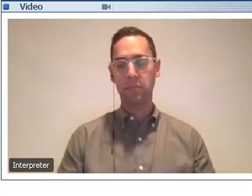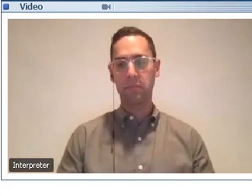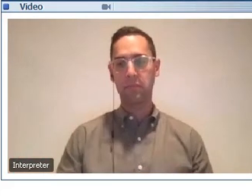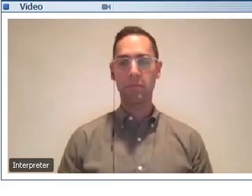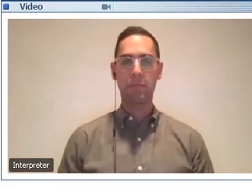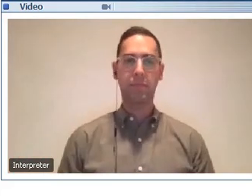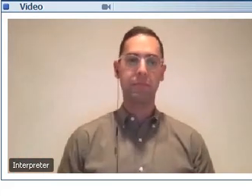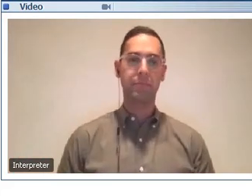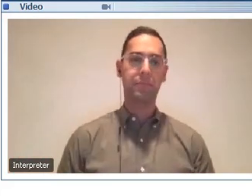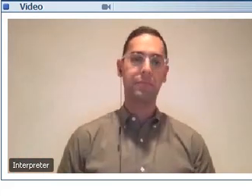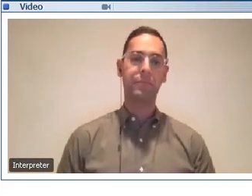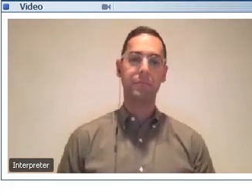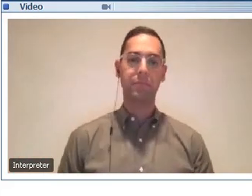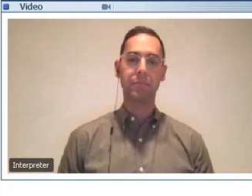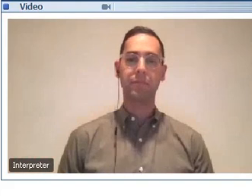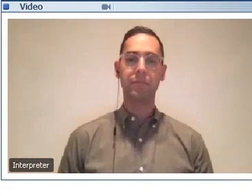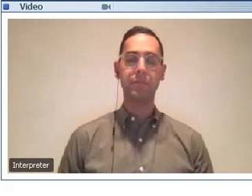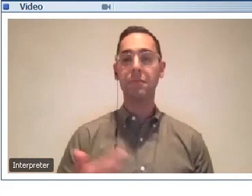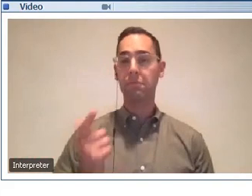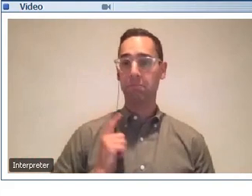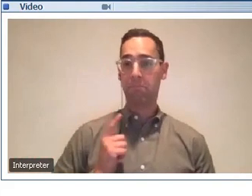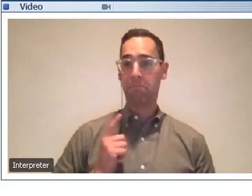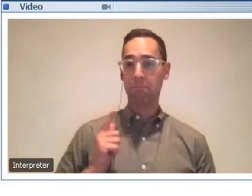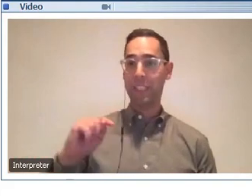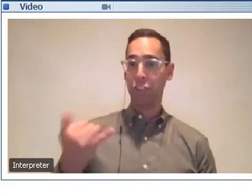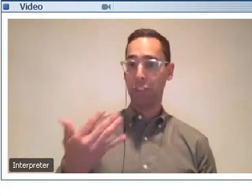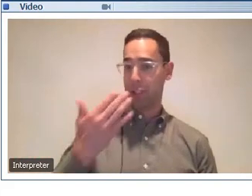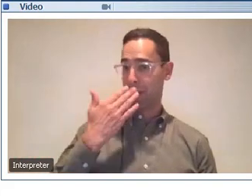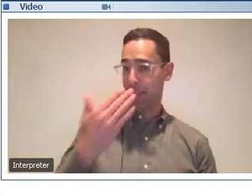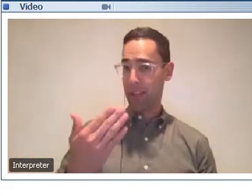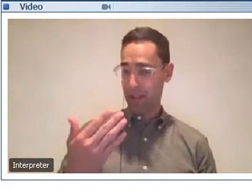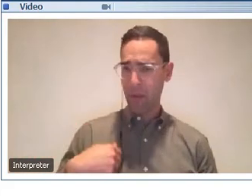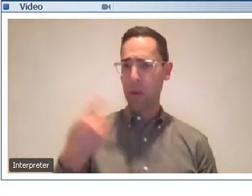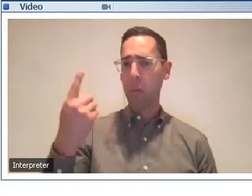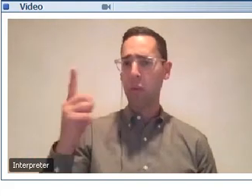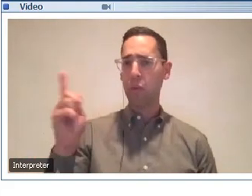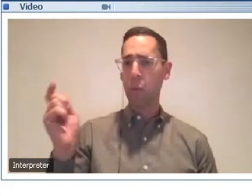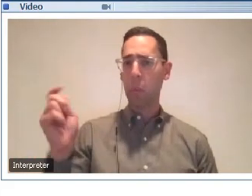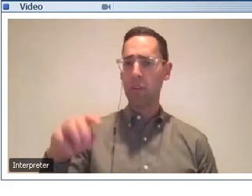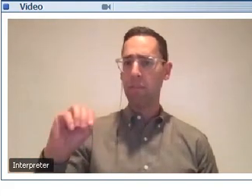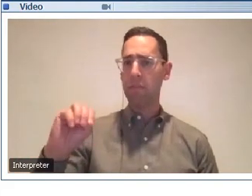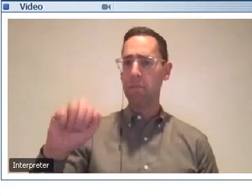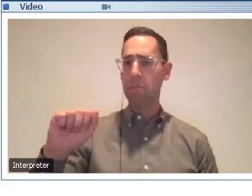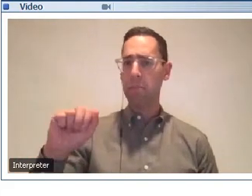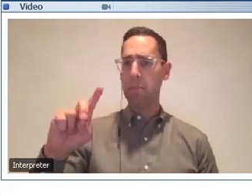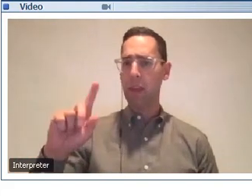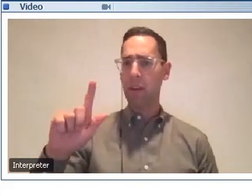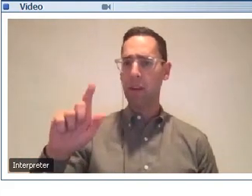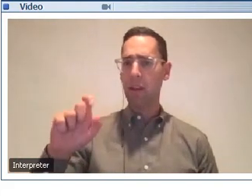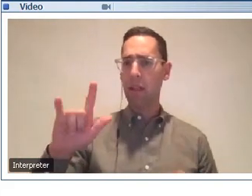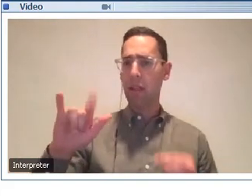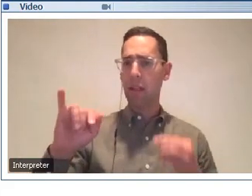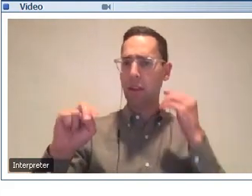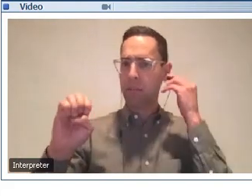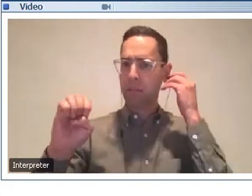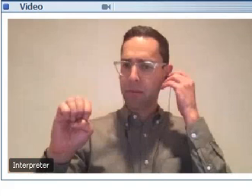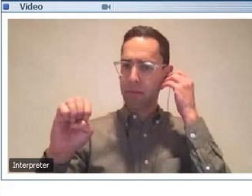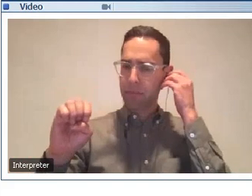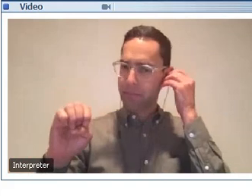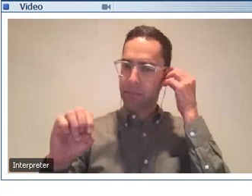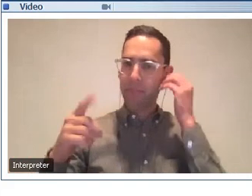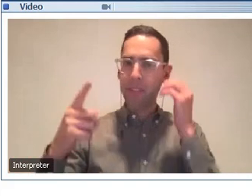Thank you so much. So we do have a question from Madeline, who says, I was very intrigued by the point